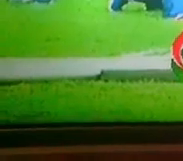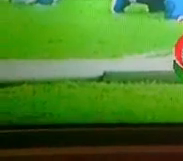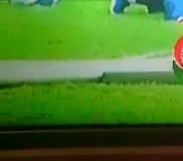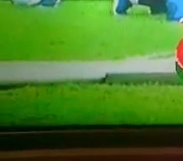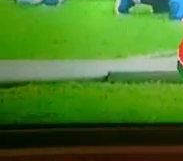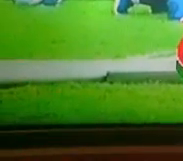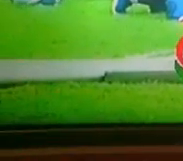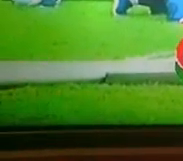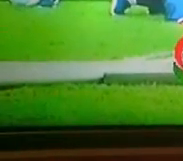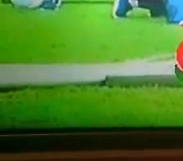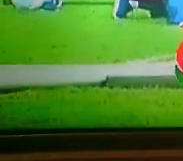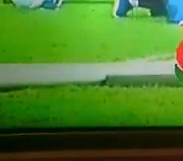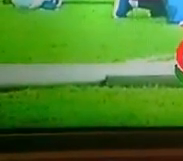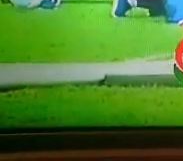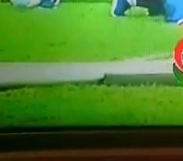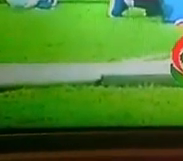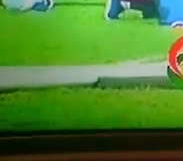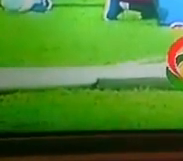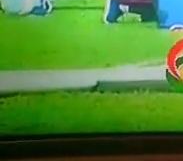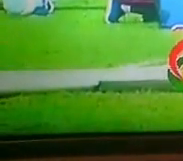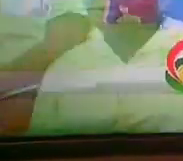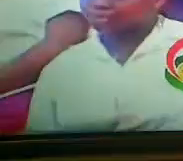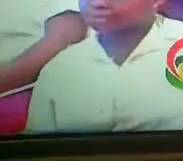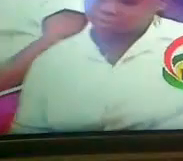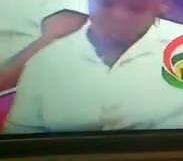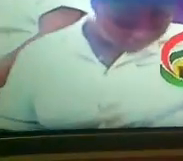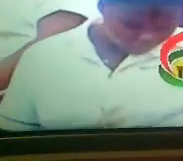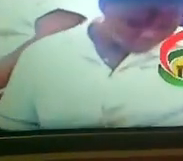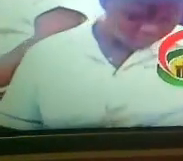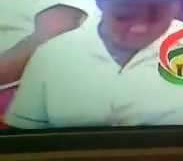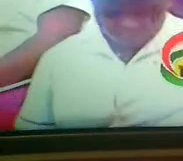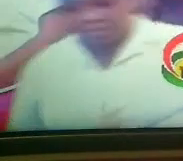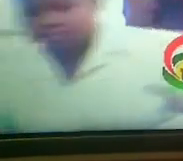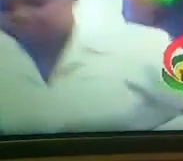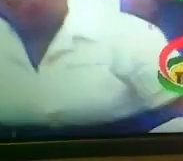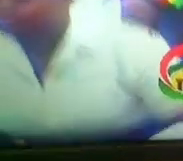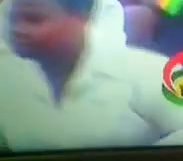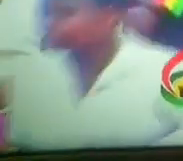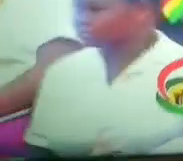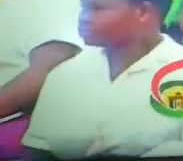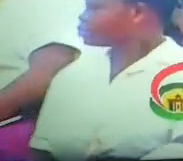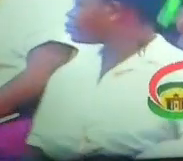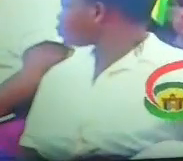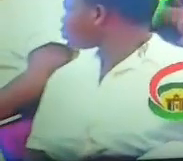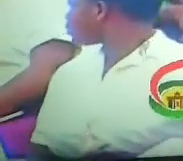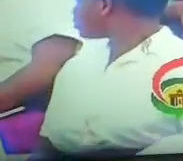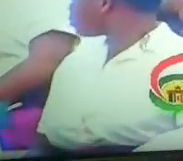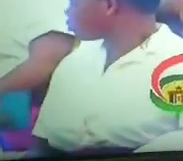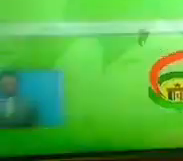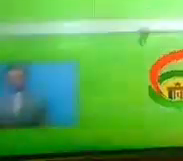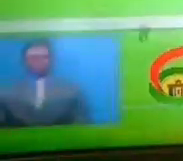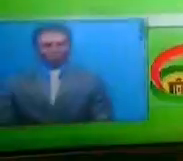Roland Moses, and Petty Officer Class 1, Seshi Sylvester, Flight Sergeant Amponsa Jeffrey and Staff